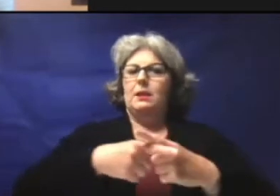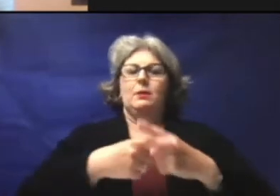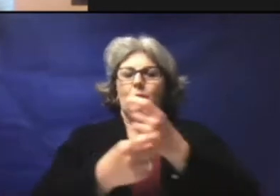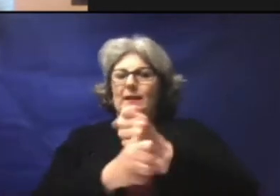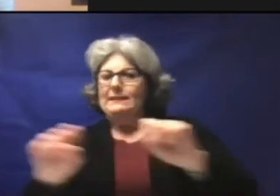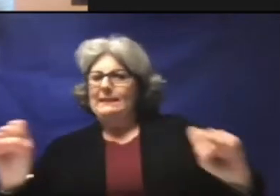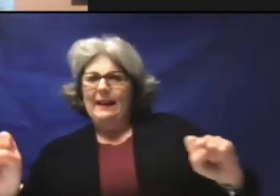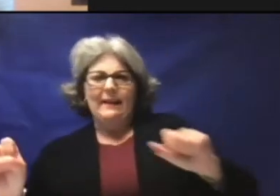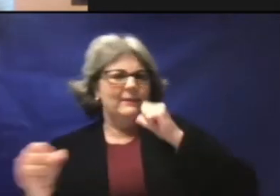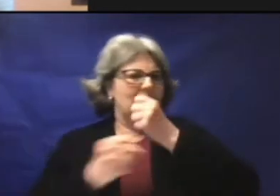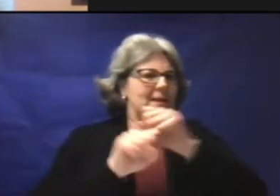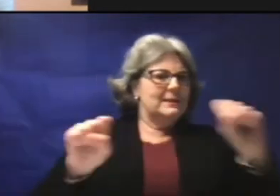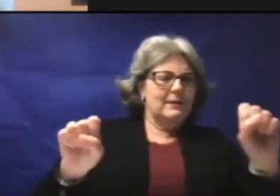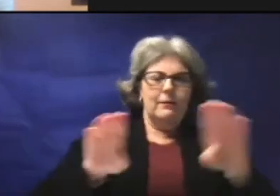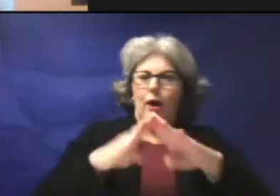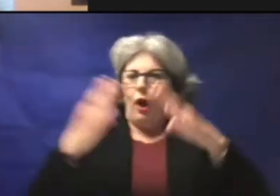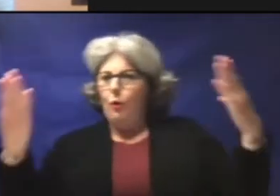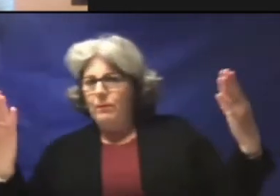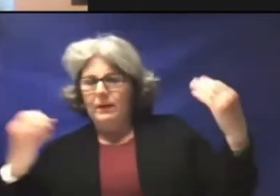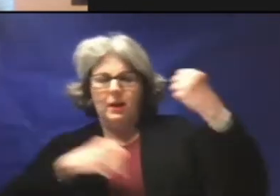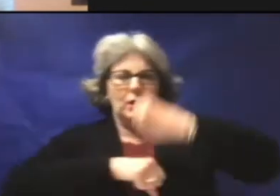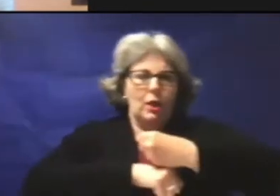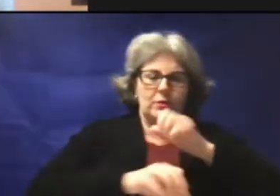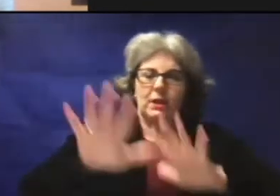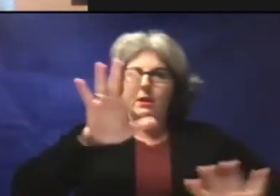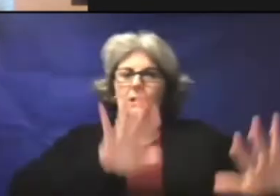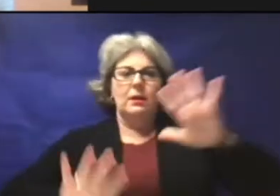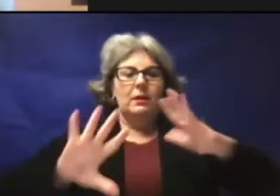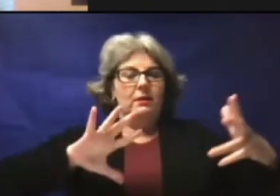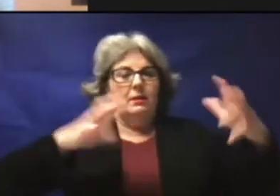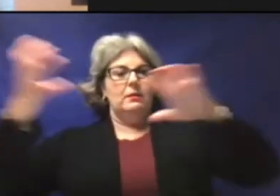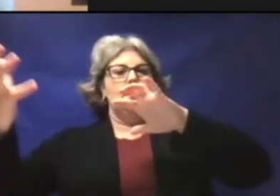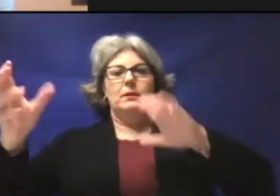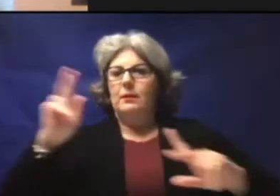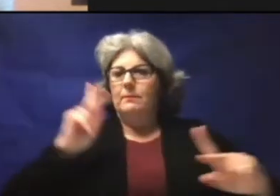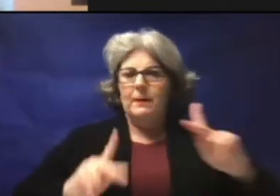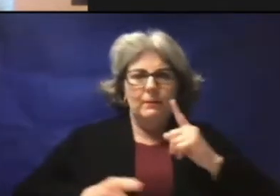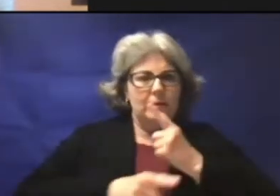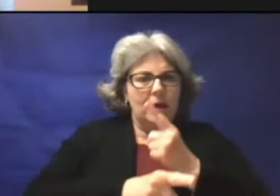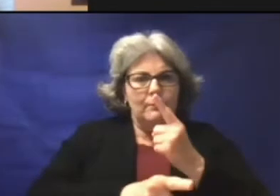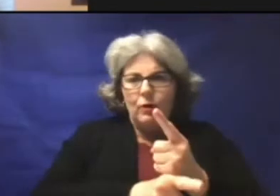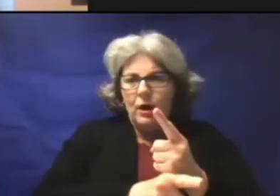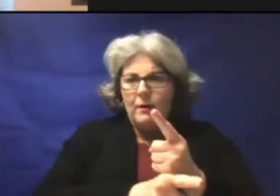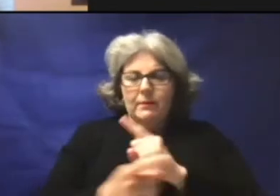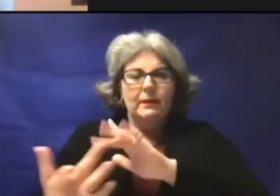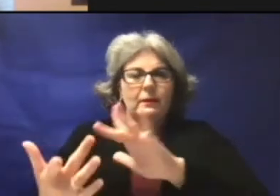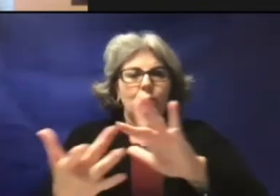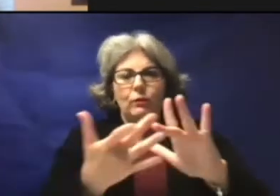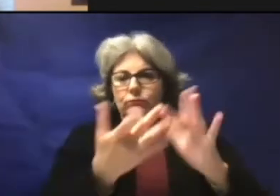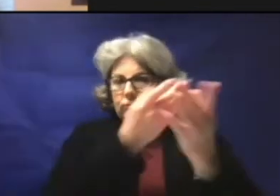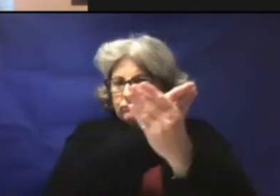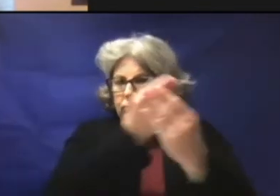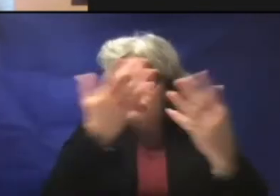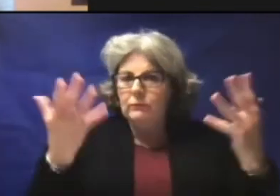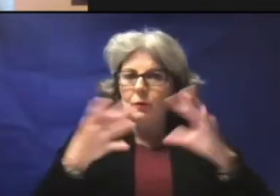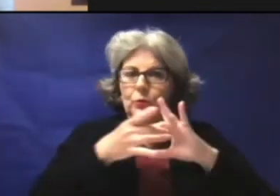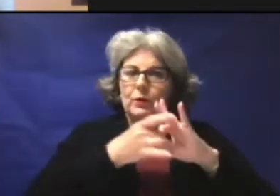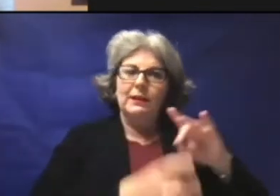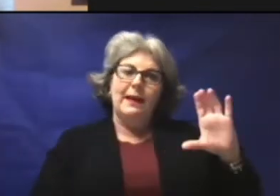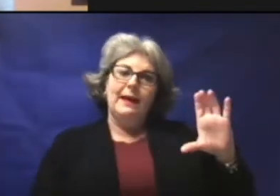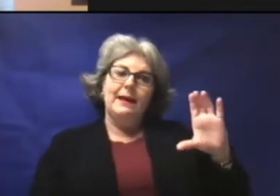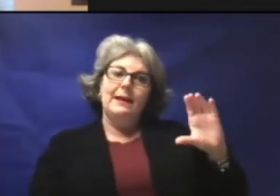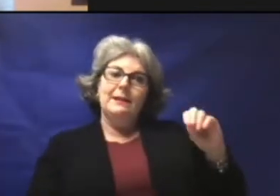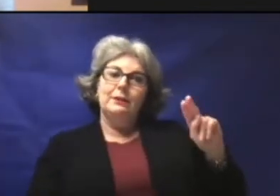not safe, opening, reopening. And for folks who, again, are not properly given outreach to, referring back to what Connie said